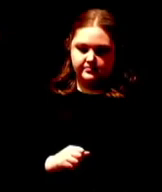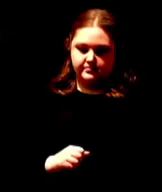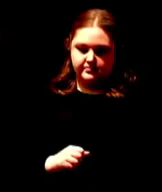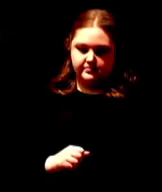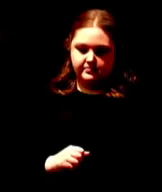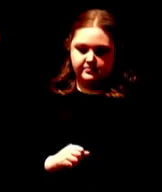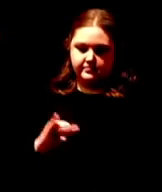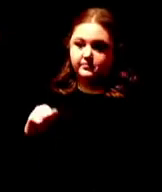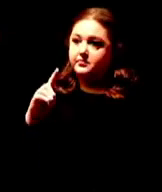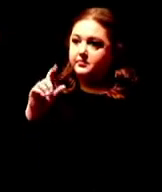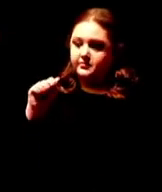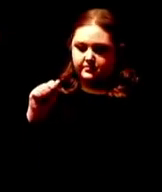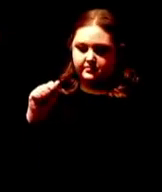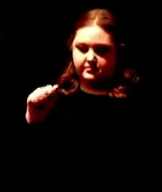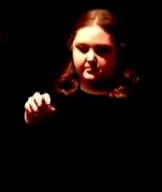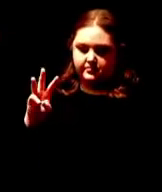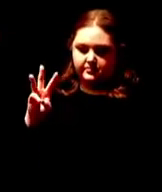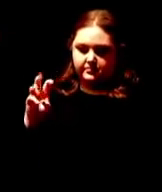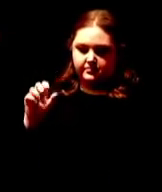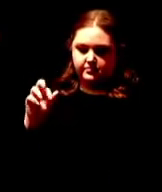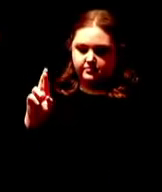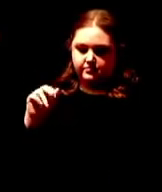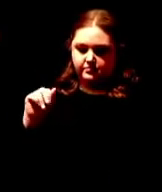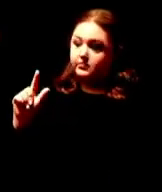Jada Ralstead.